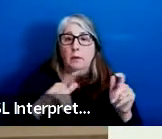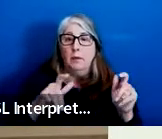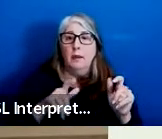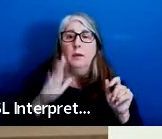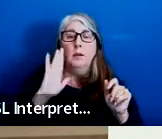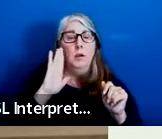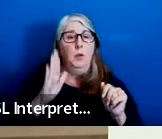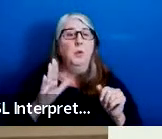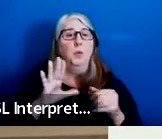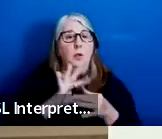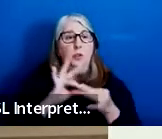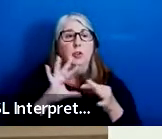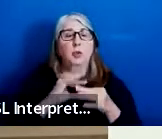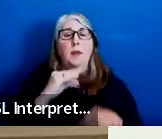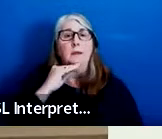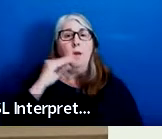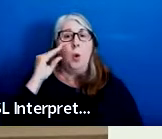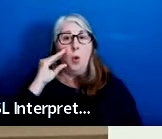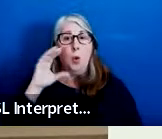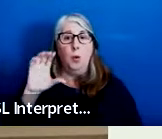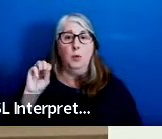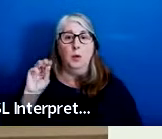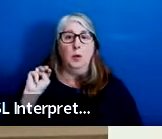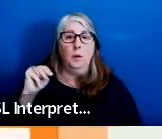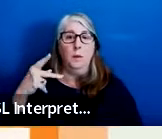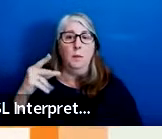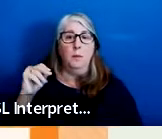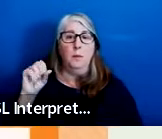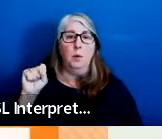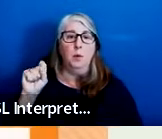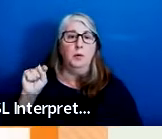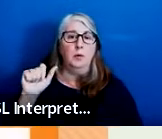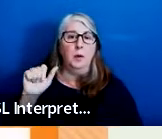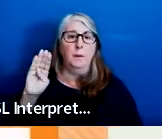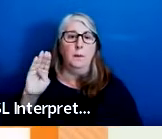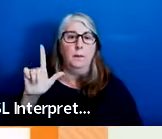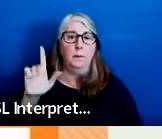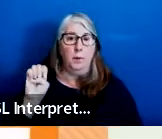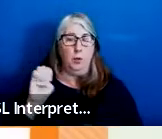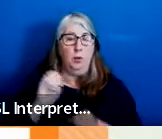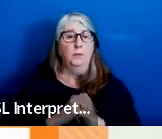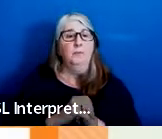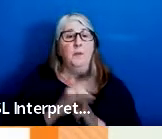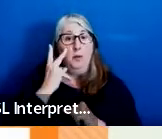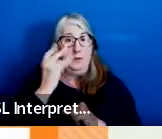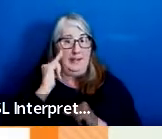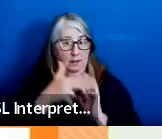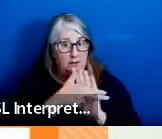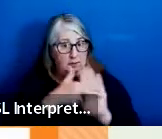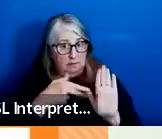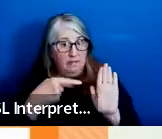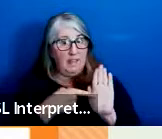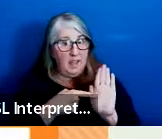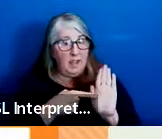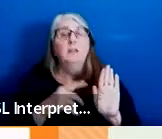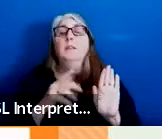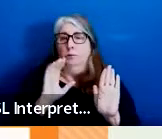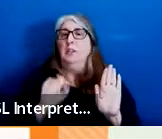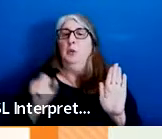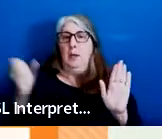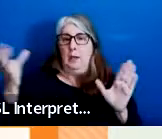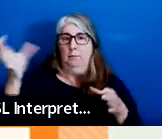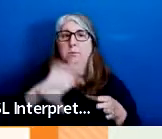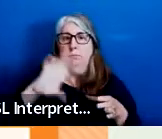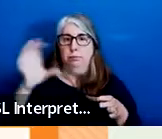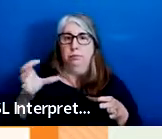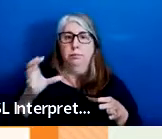on them that says home compostable. And as long as they say home compostable on them, we can accept them 100% to our facility, and they'll again be